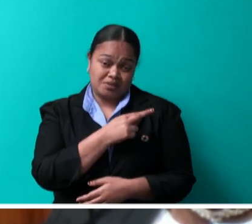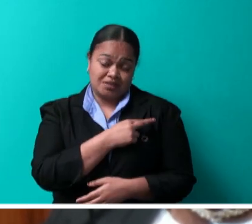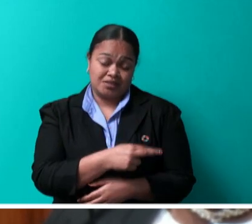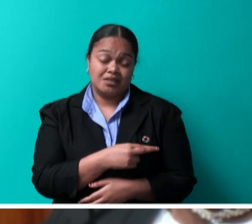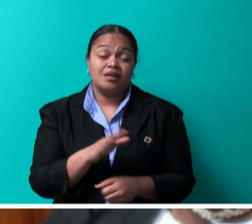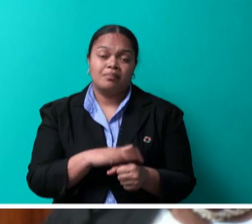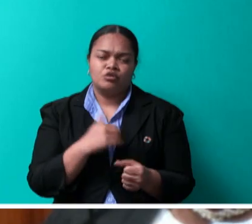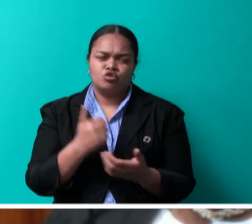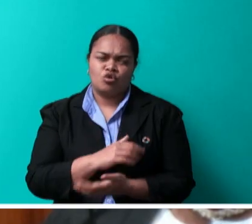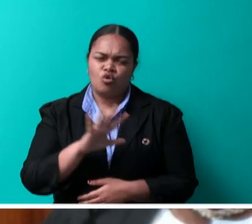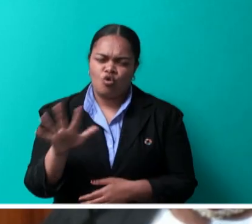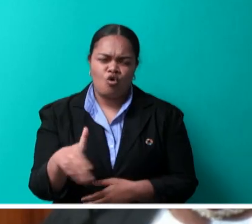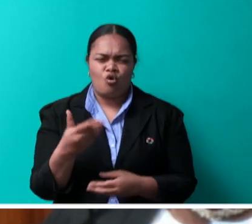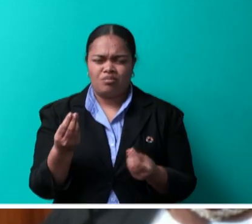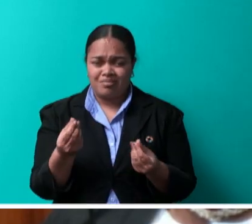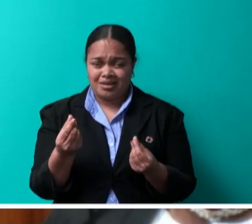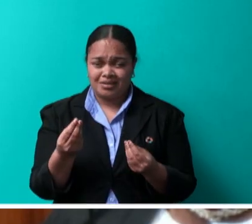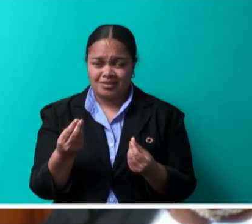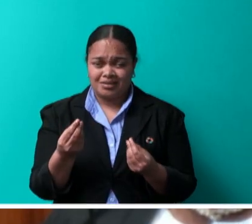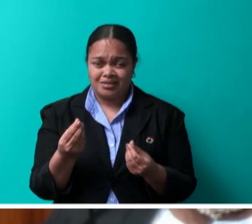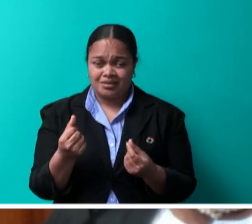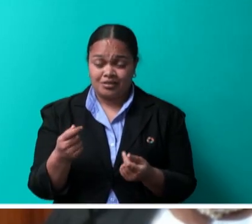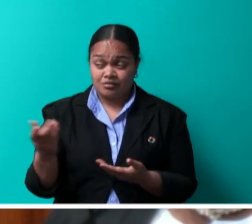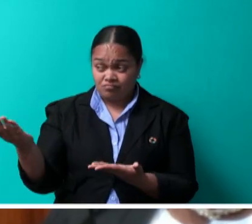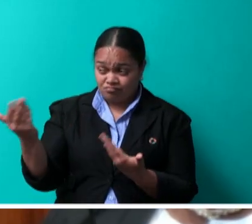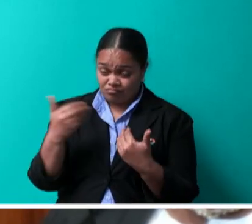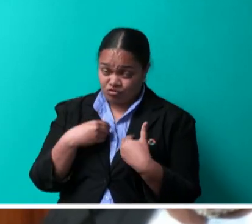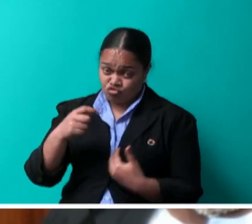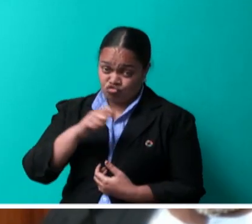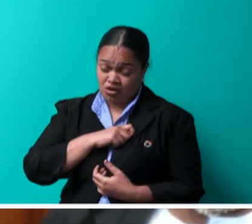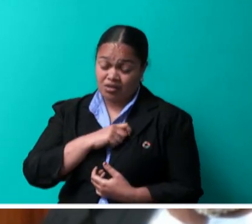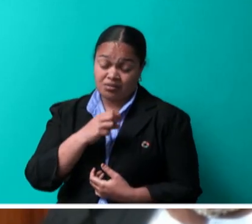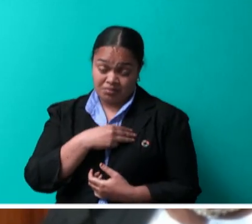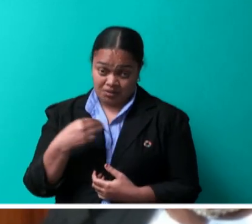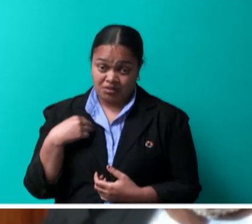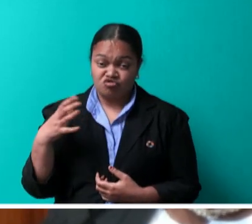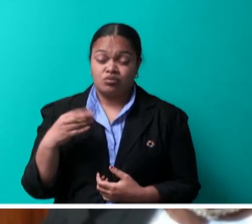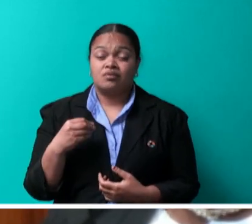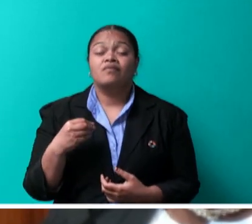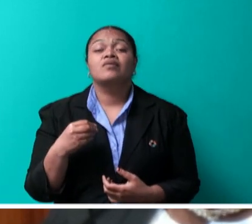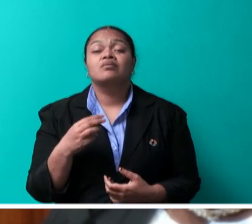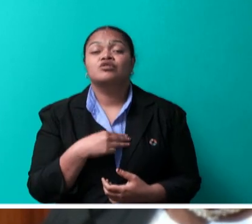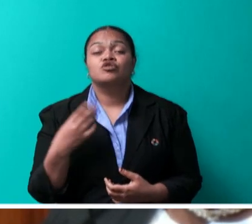to ensure every dollar entrusted to us is managed